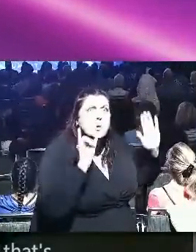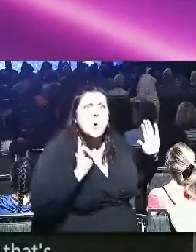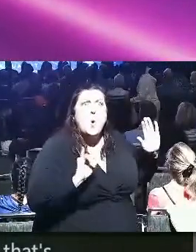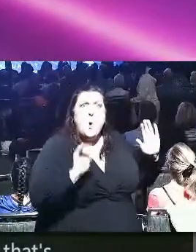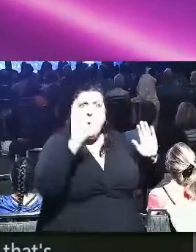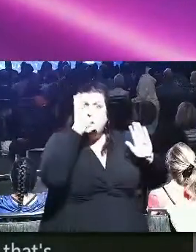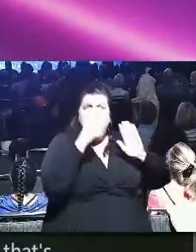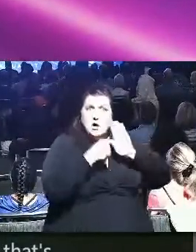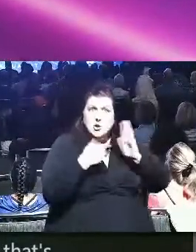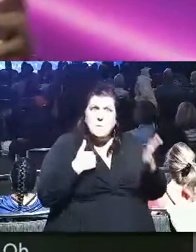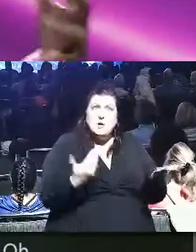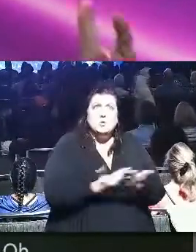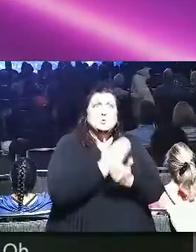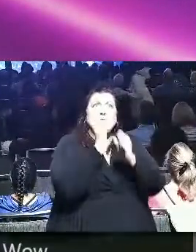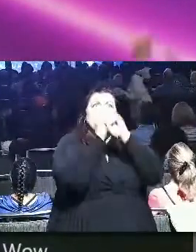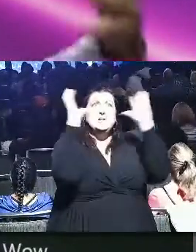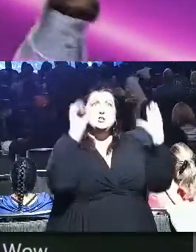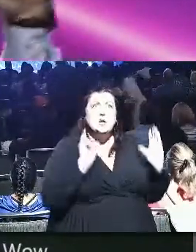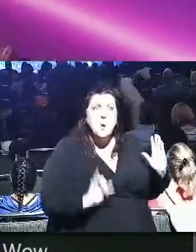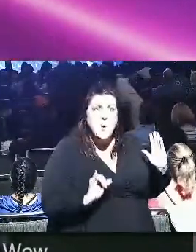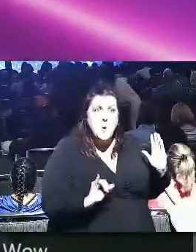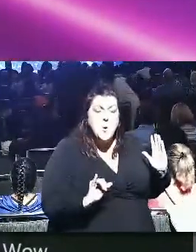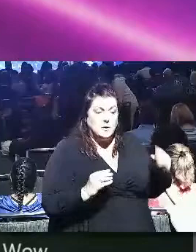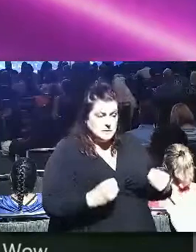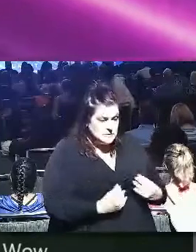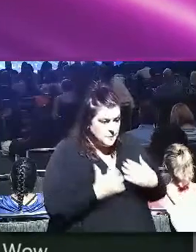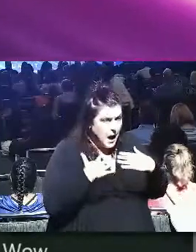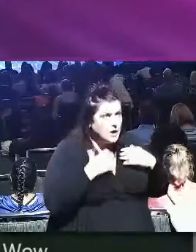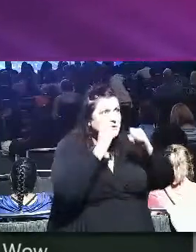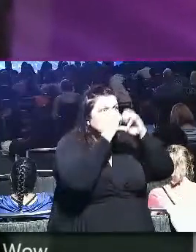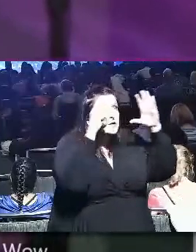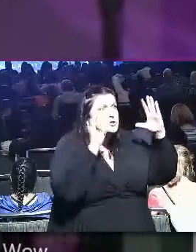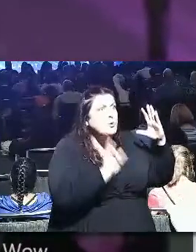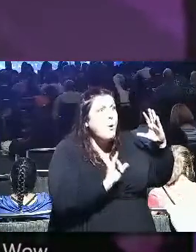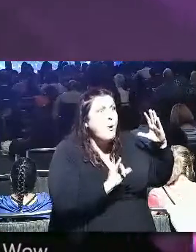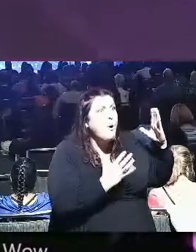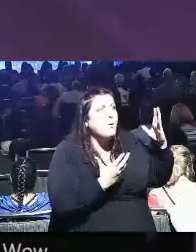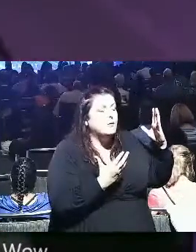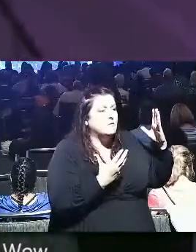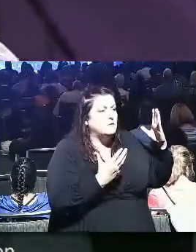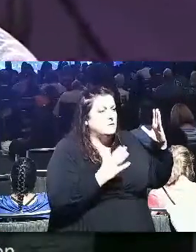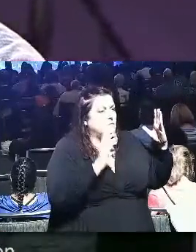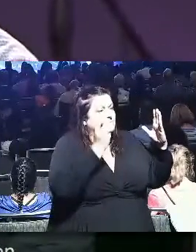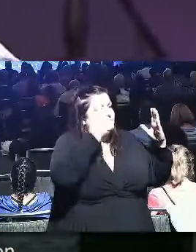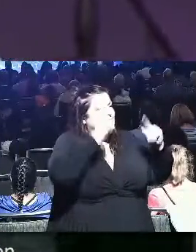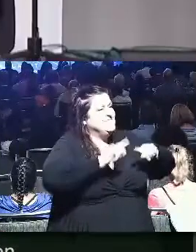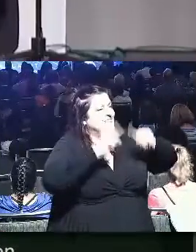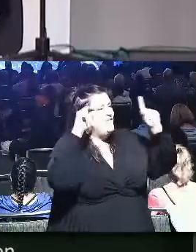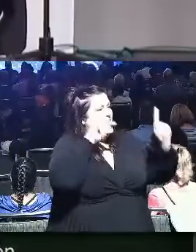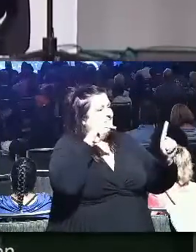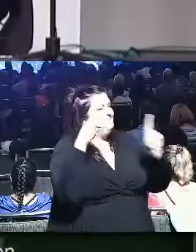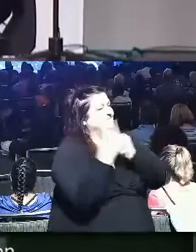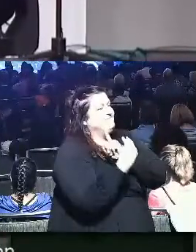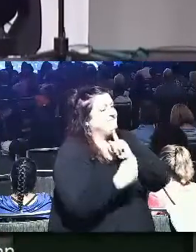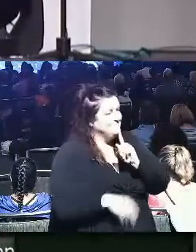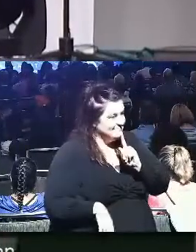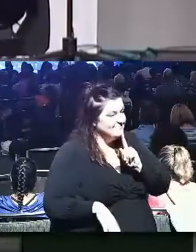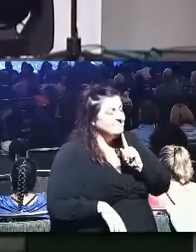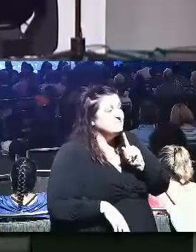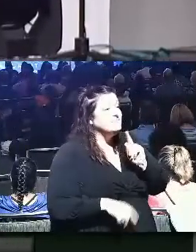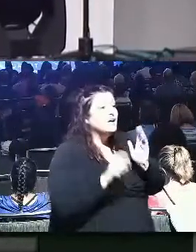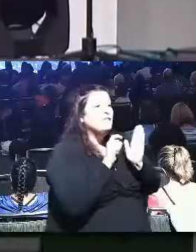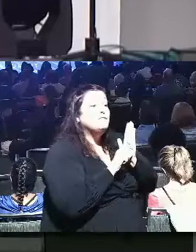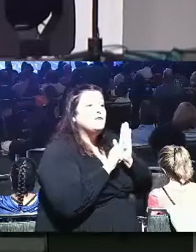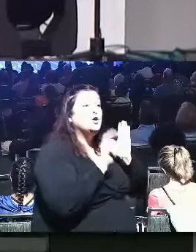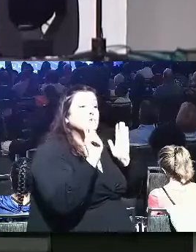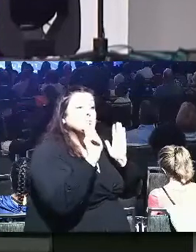how God inspires vision and has always inspired vision into the hearts of his people. And let me tell you, you look at verse 2 here, it